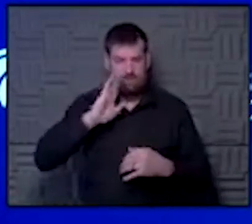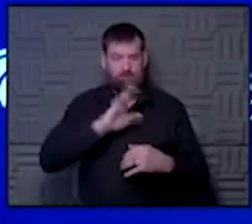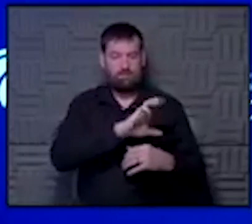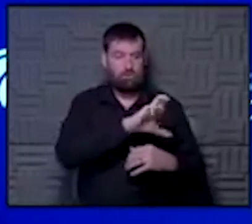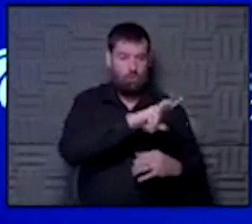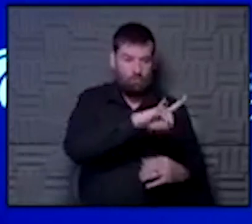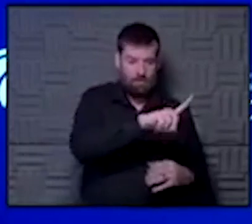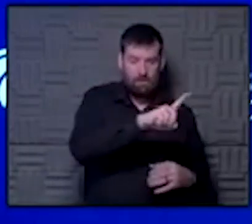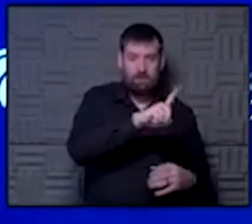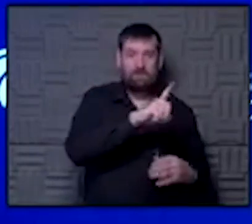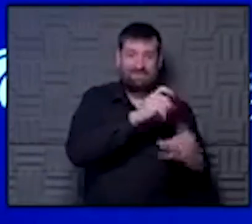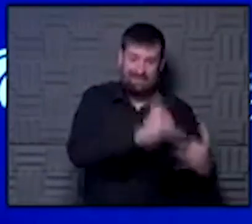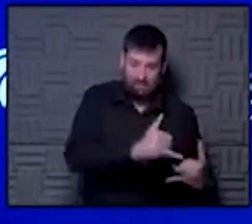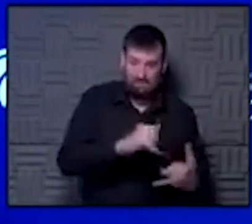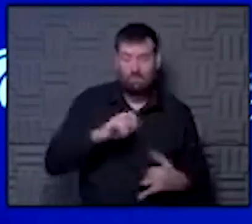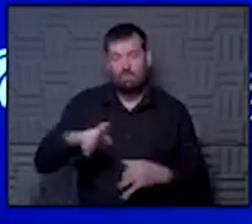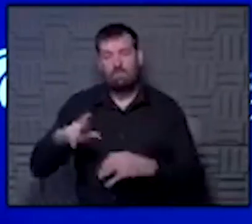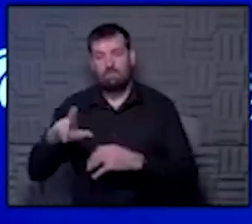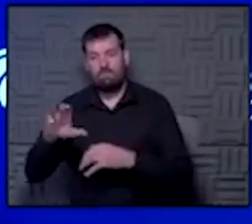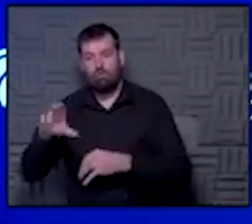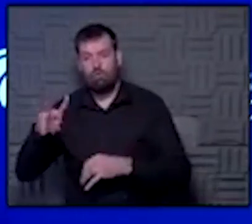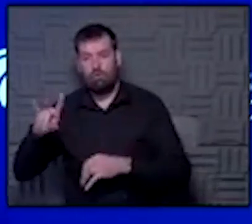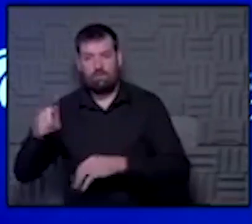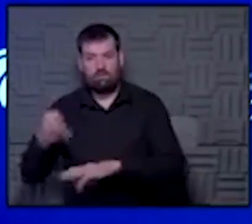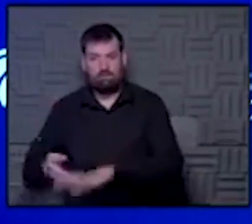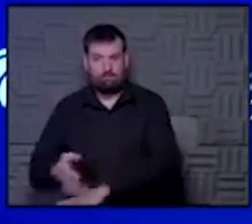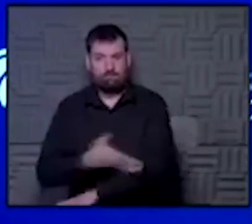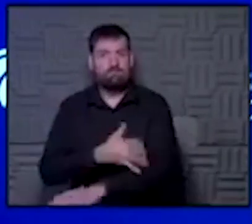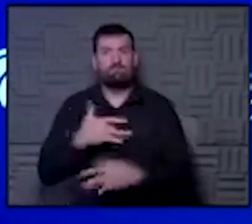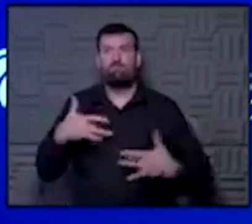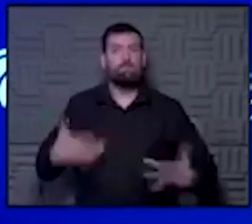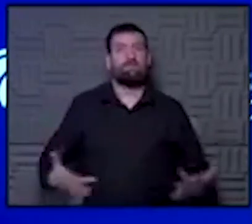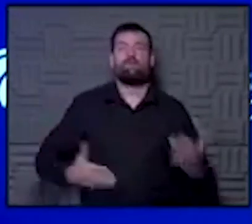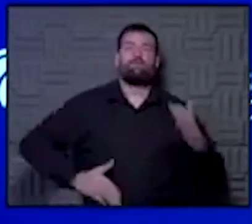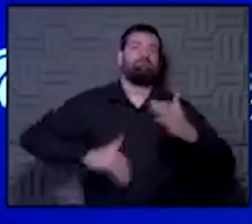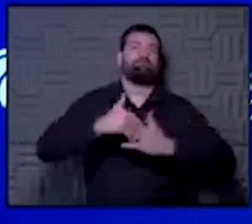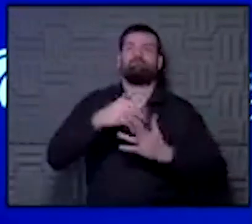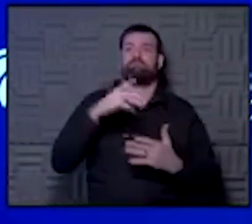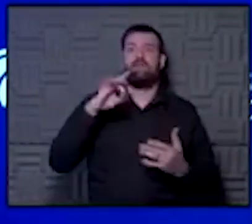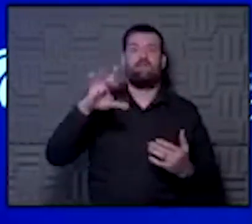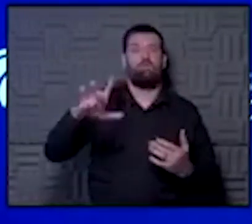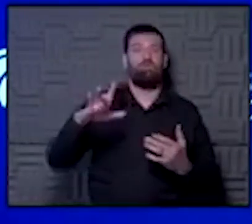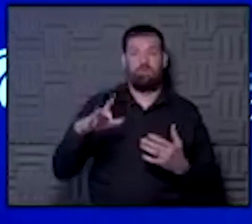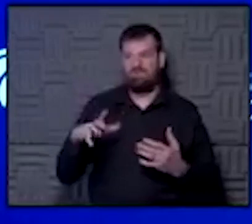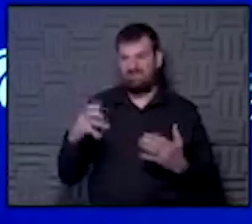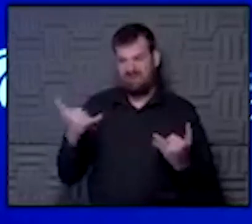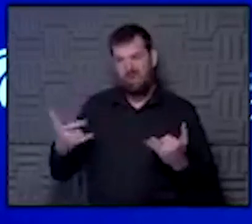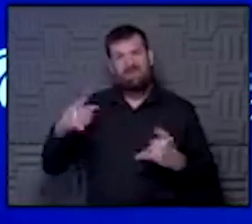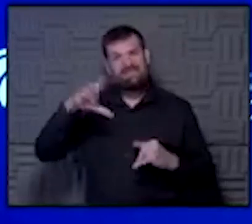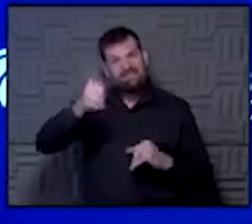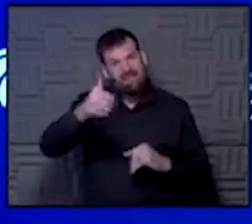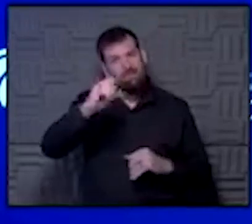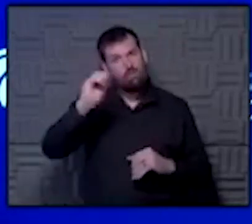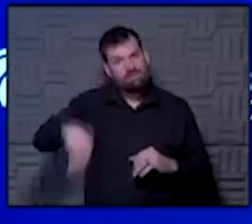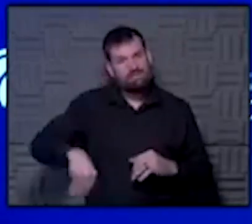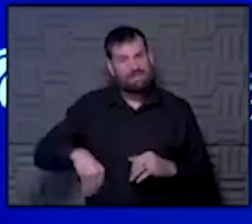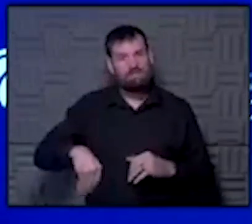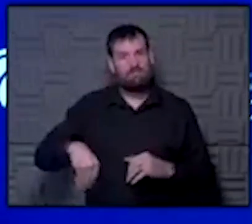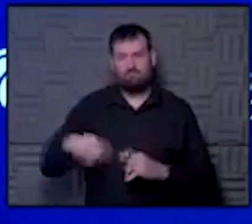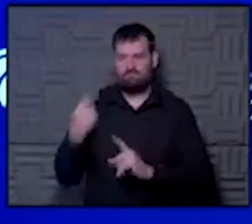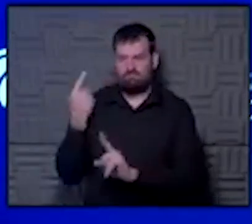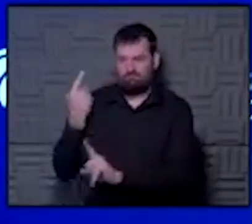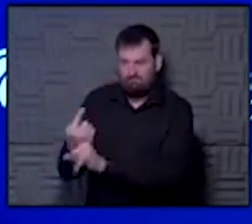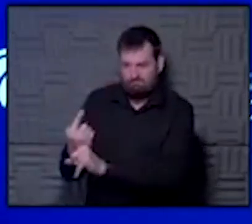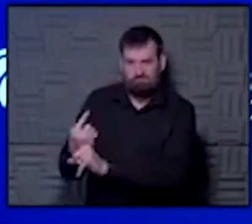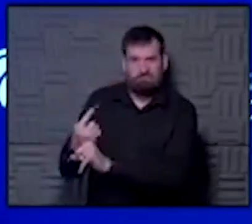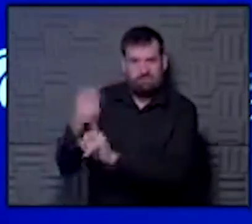COVID recovering patients. That's out of a normal census. I mean, let's say our peak census is 800, and 80 of those, that's like 10% shift right there of just one